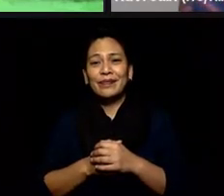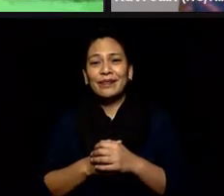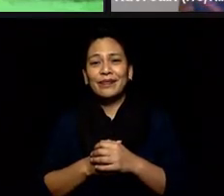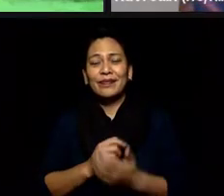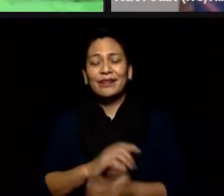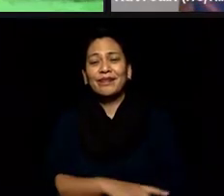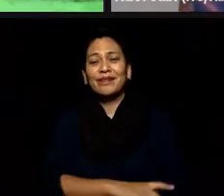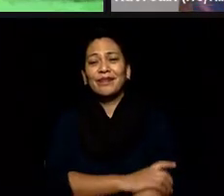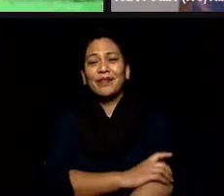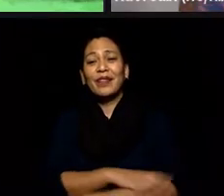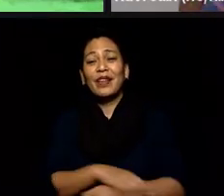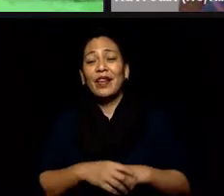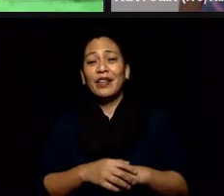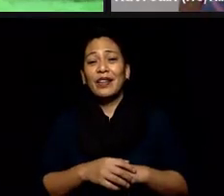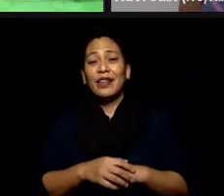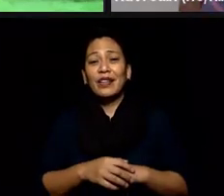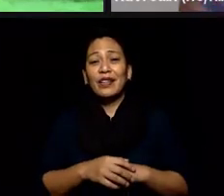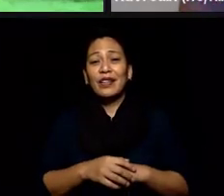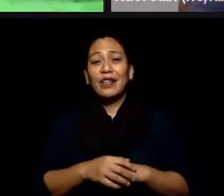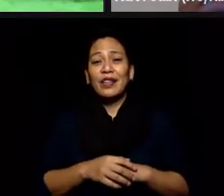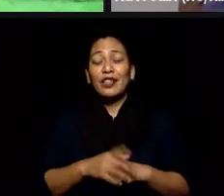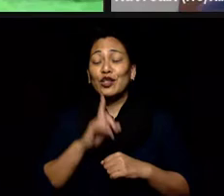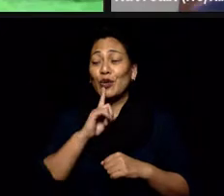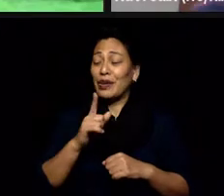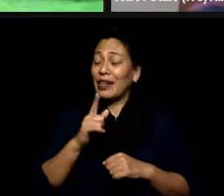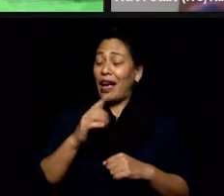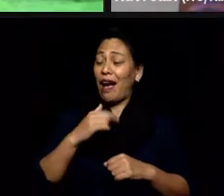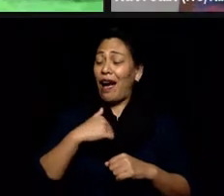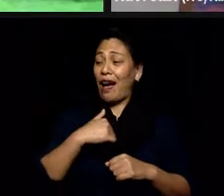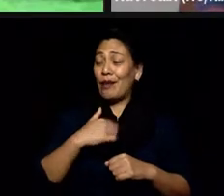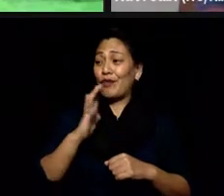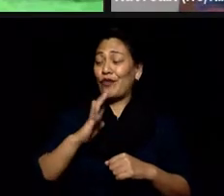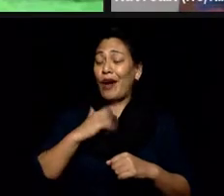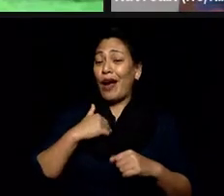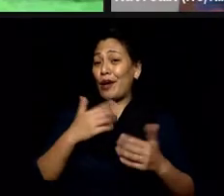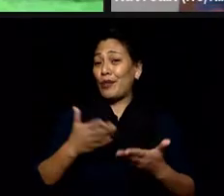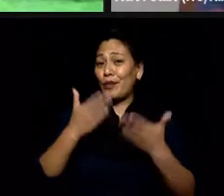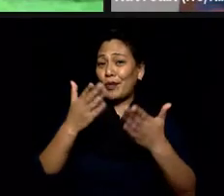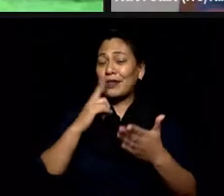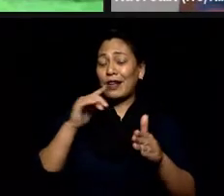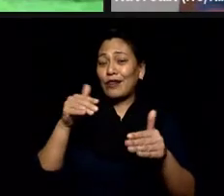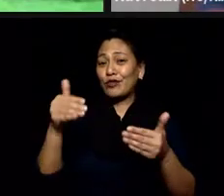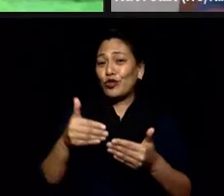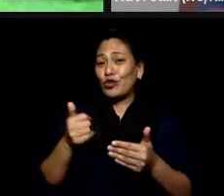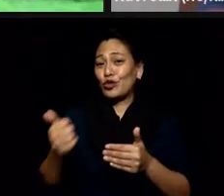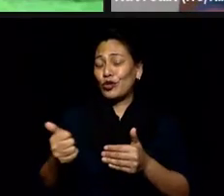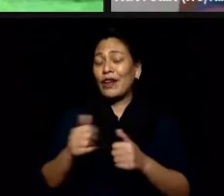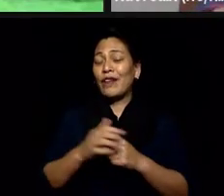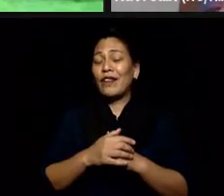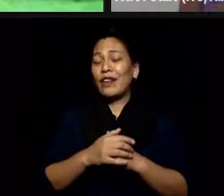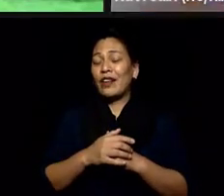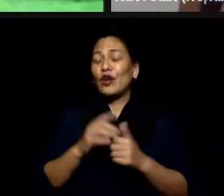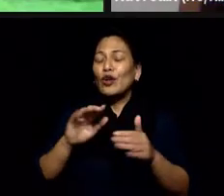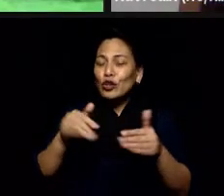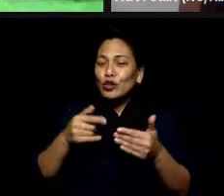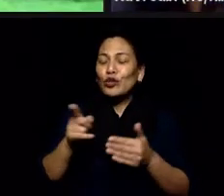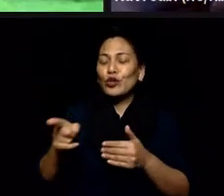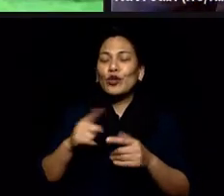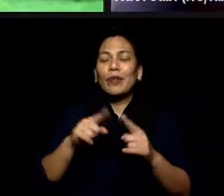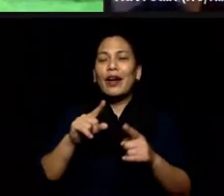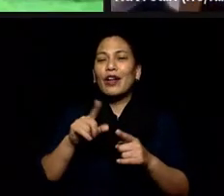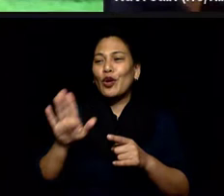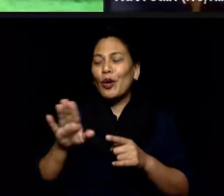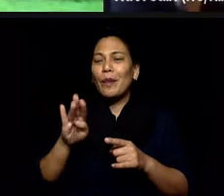You know, I proposed that I wanted to describe you, actually. I wanted to do your bio, but I guess we can move on from that. I mean, we